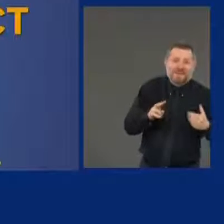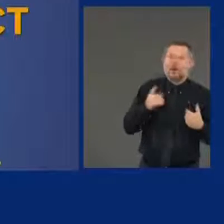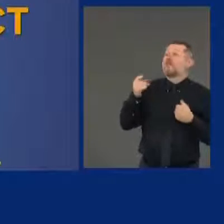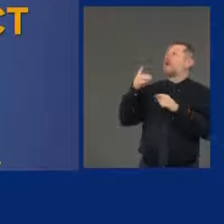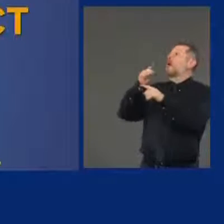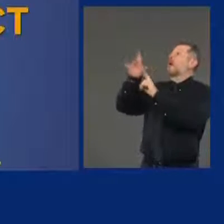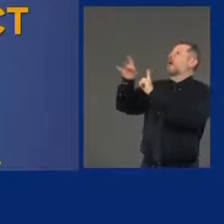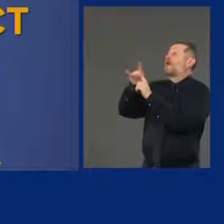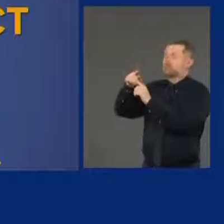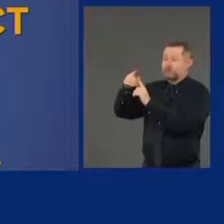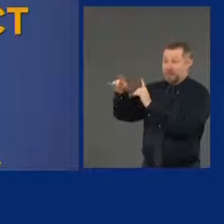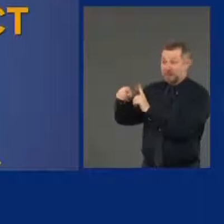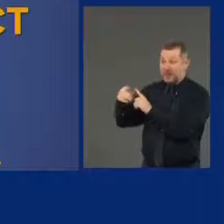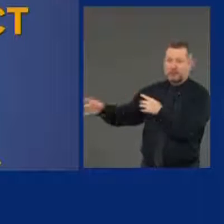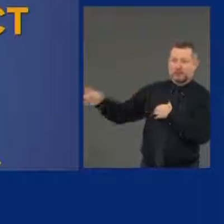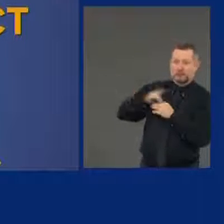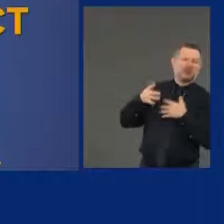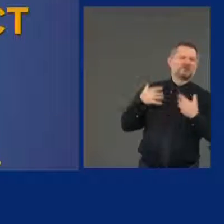killing them.